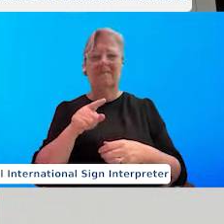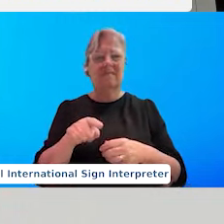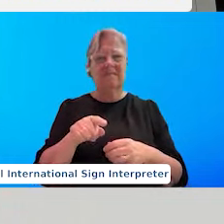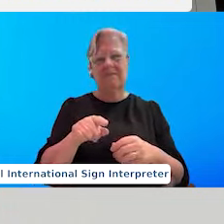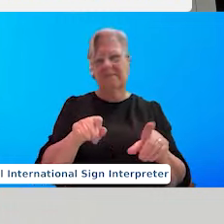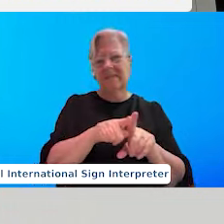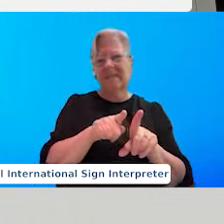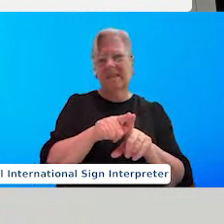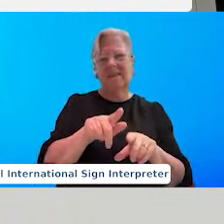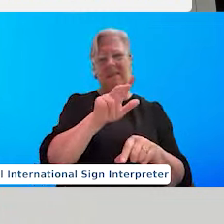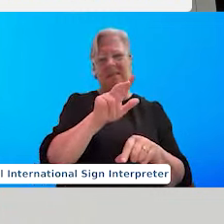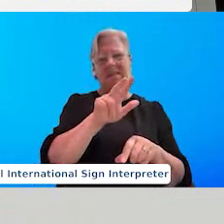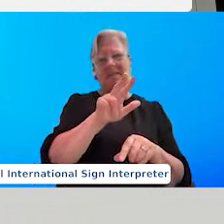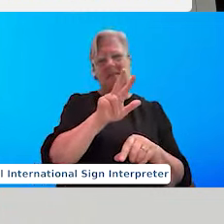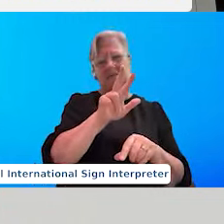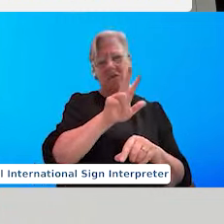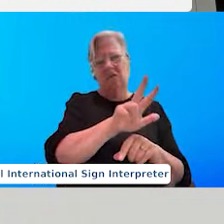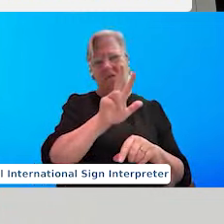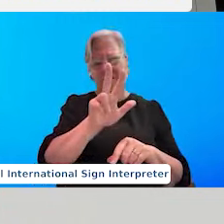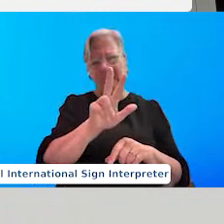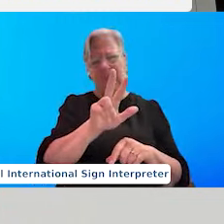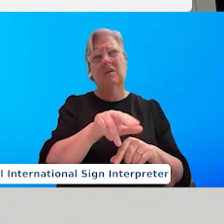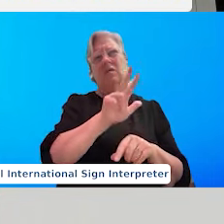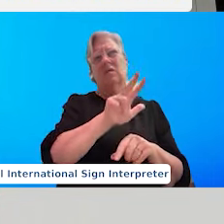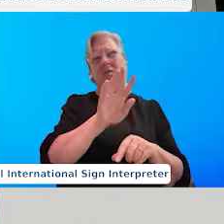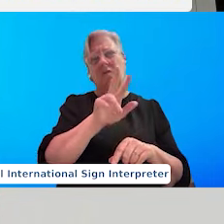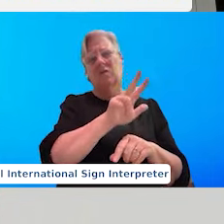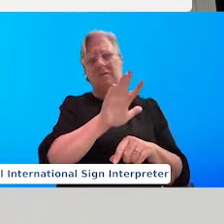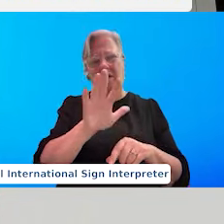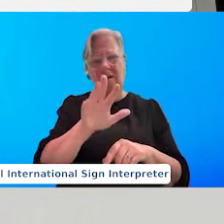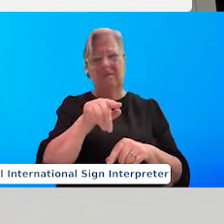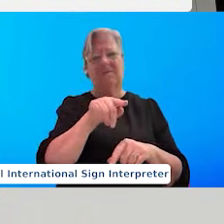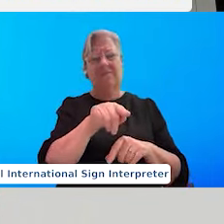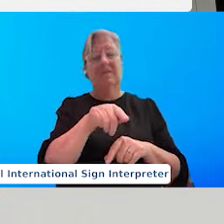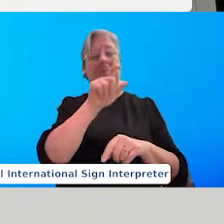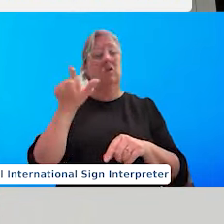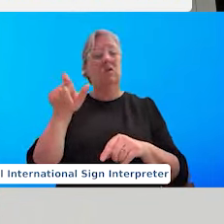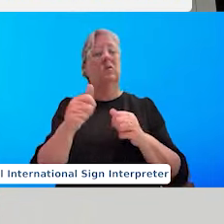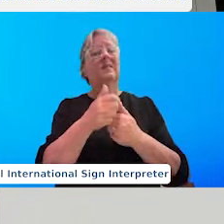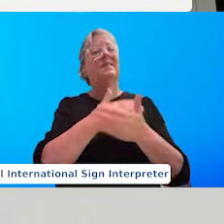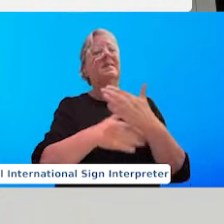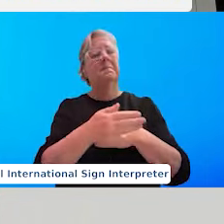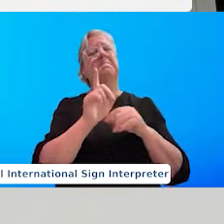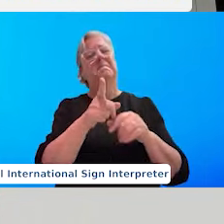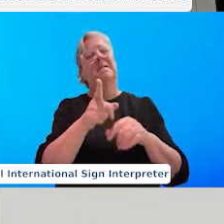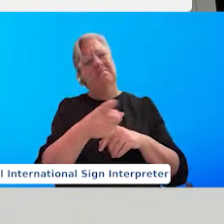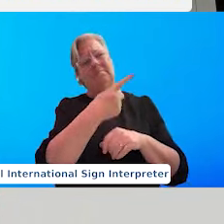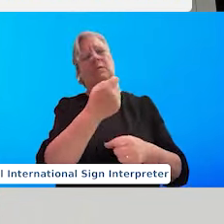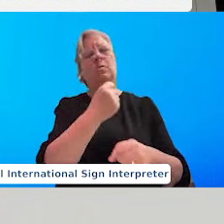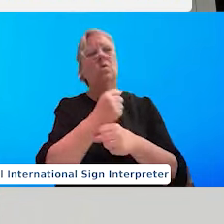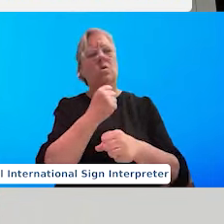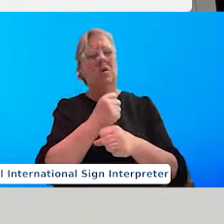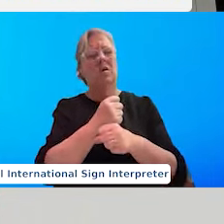the dedicated law, dedicated legislation for persons with disabilities.